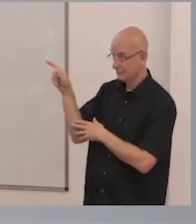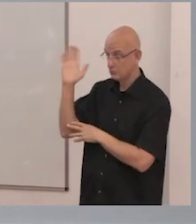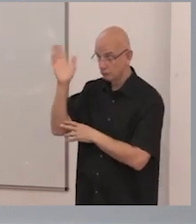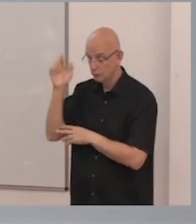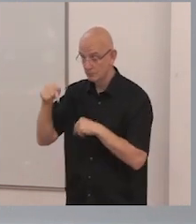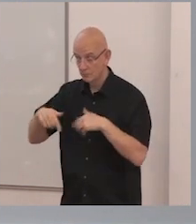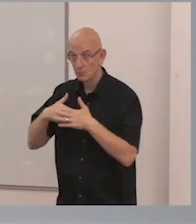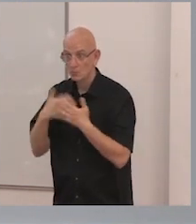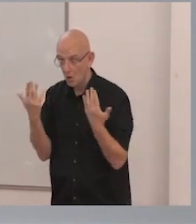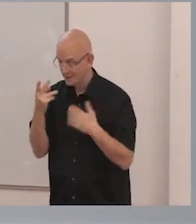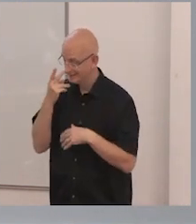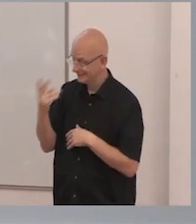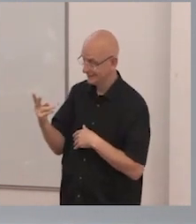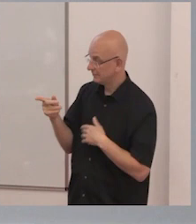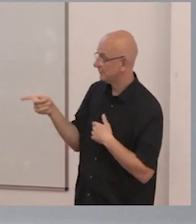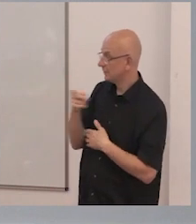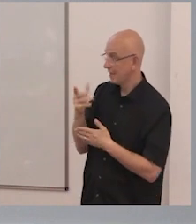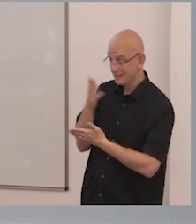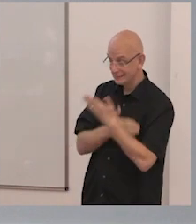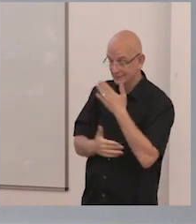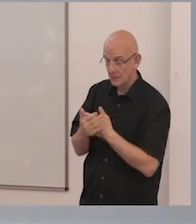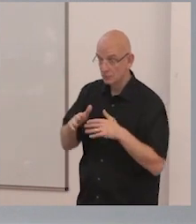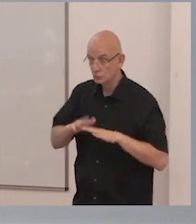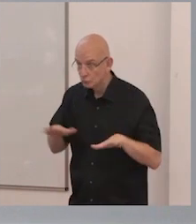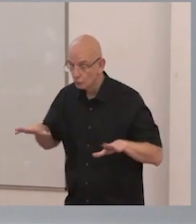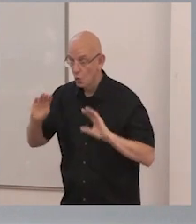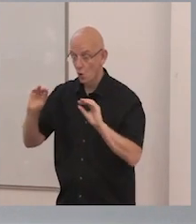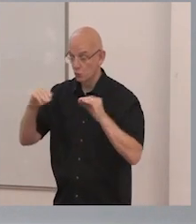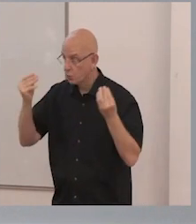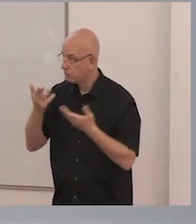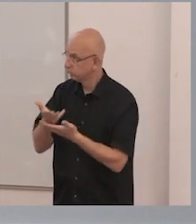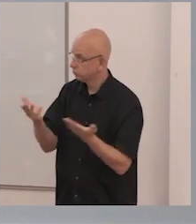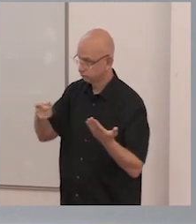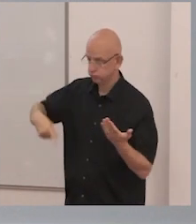rather than as rights holders. Rights have been deemed irrelevant to their